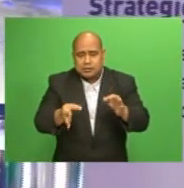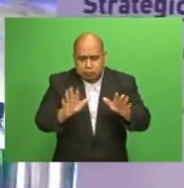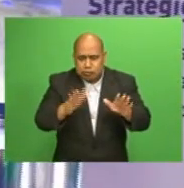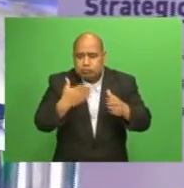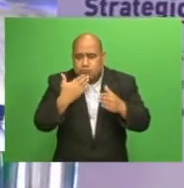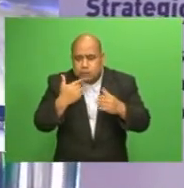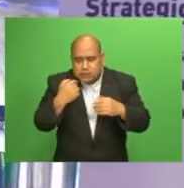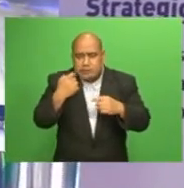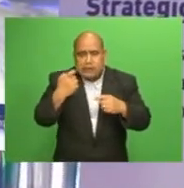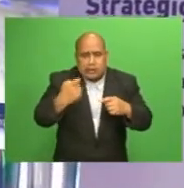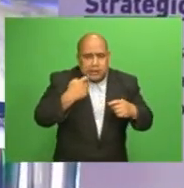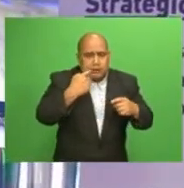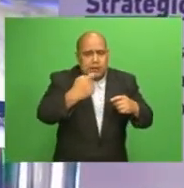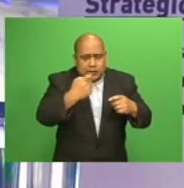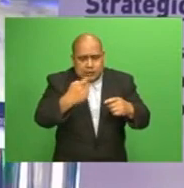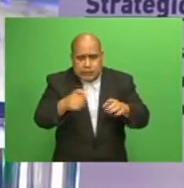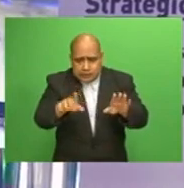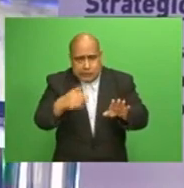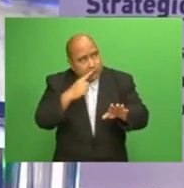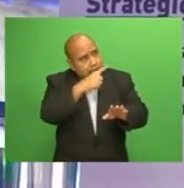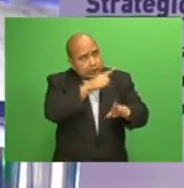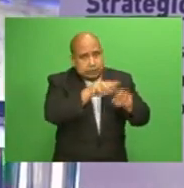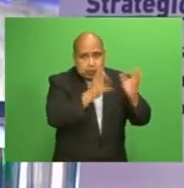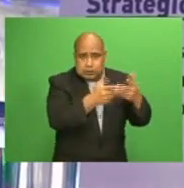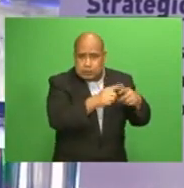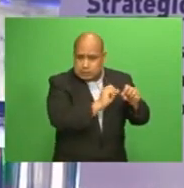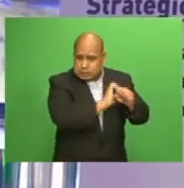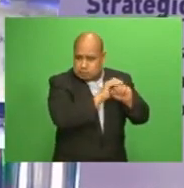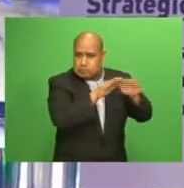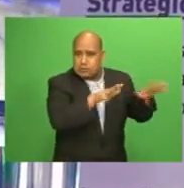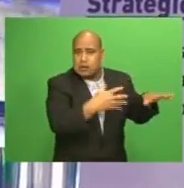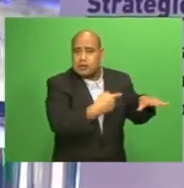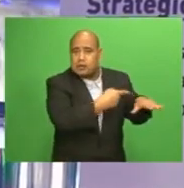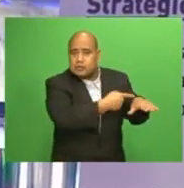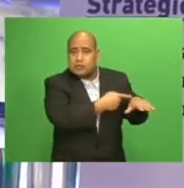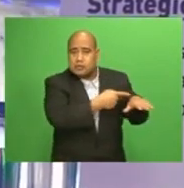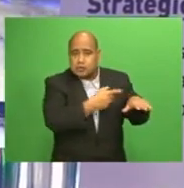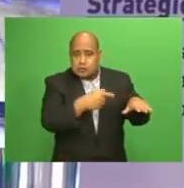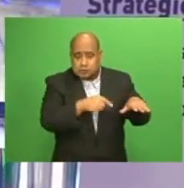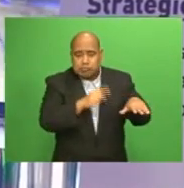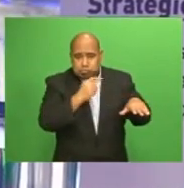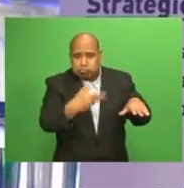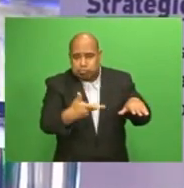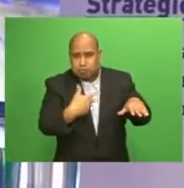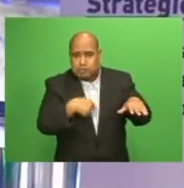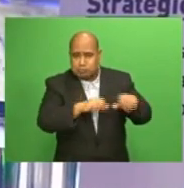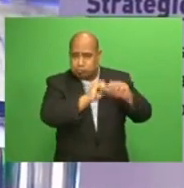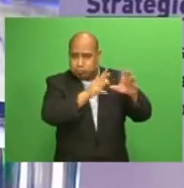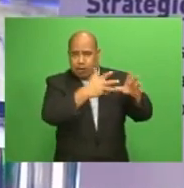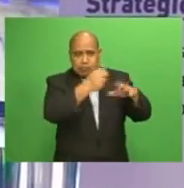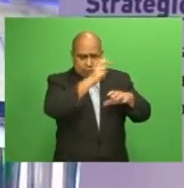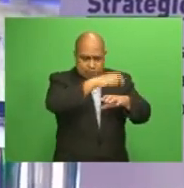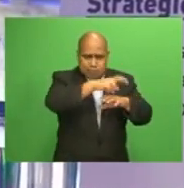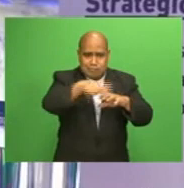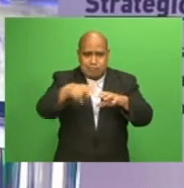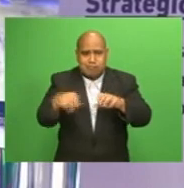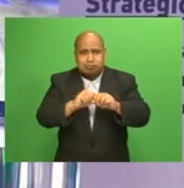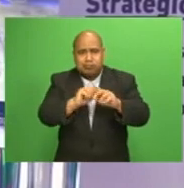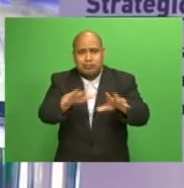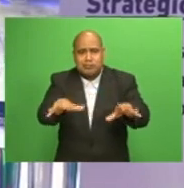pandemic, and the virus continues to rage around the world. We must continue to be